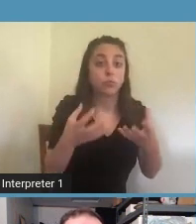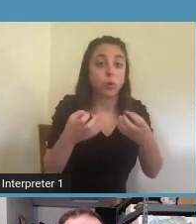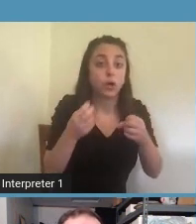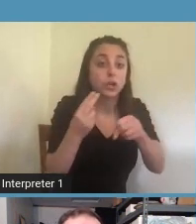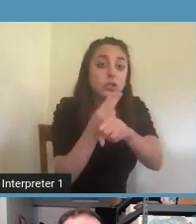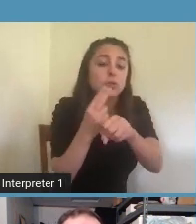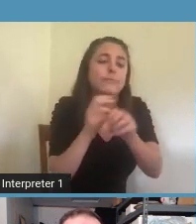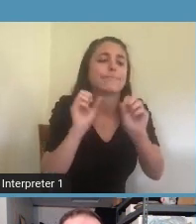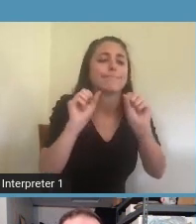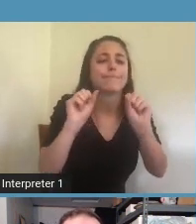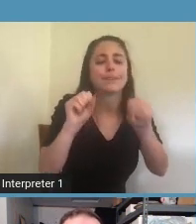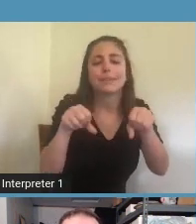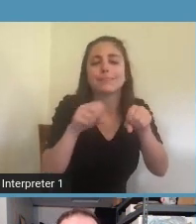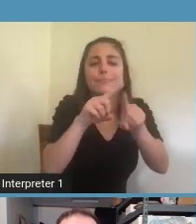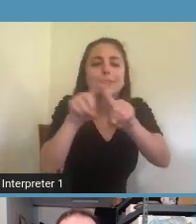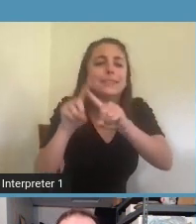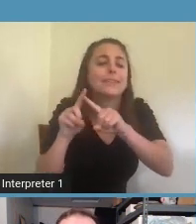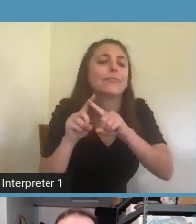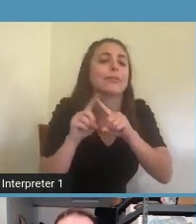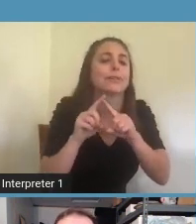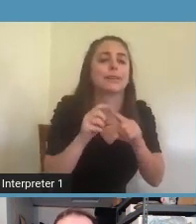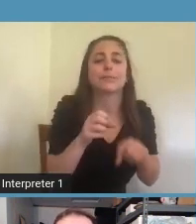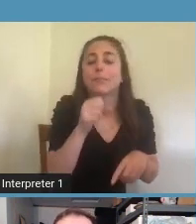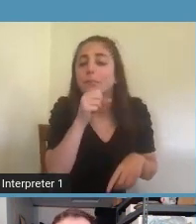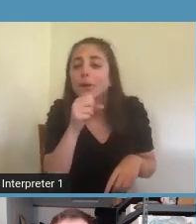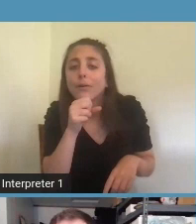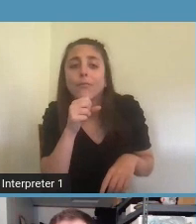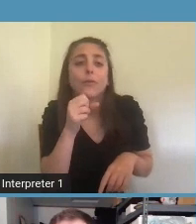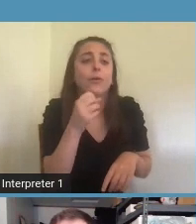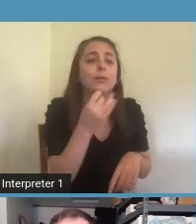can accessorize it, you can put a microphone, a light on there.